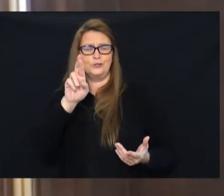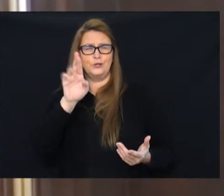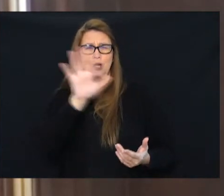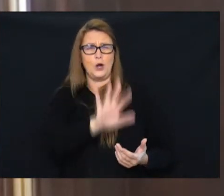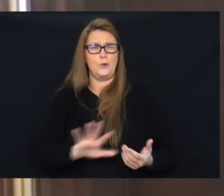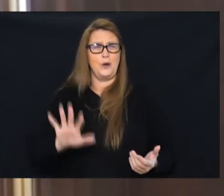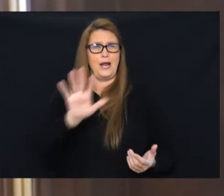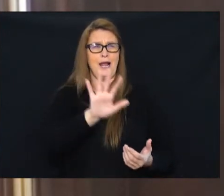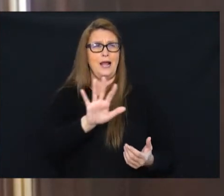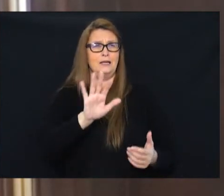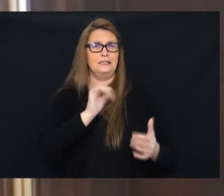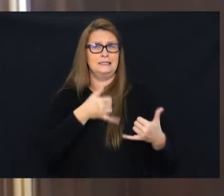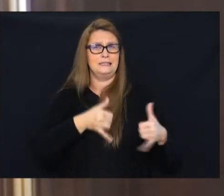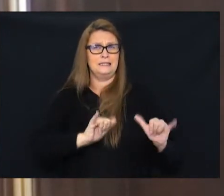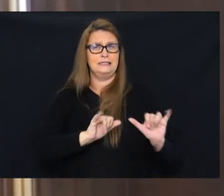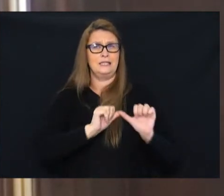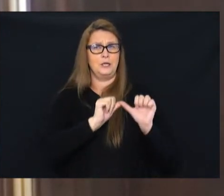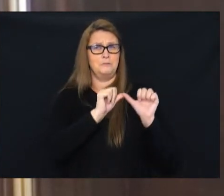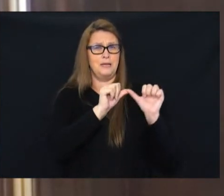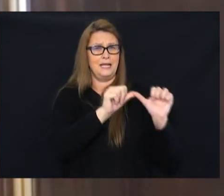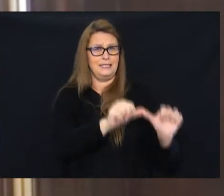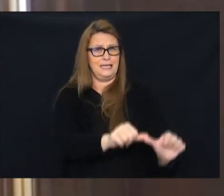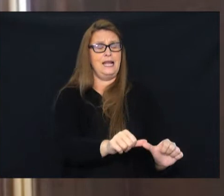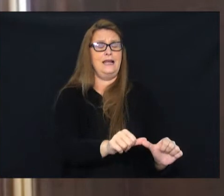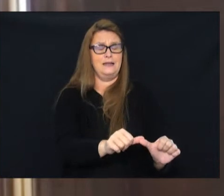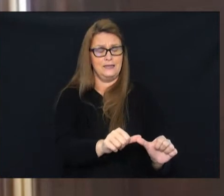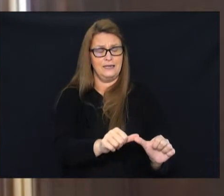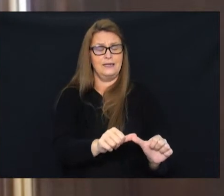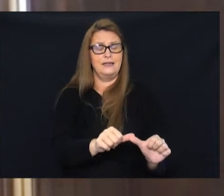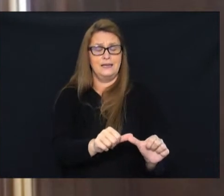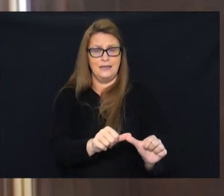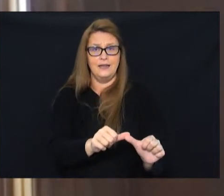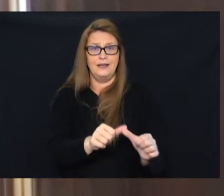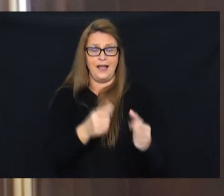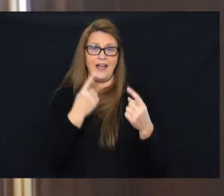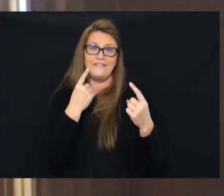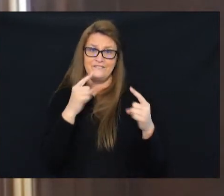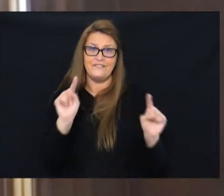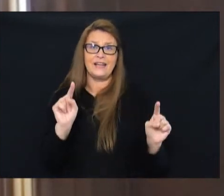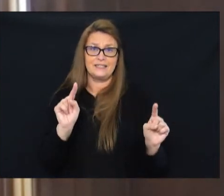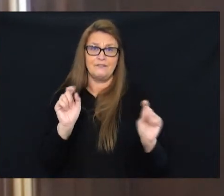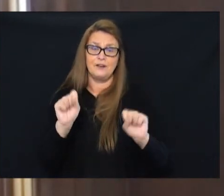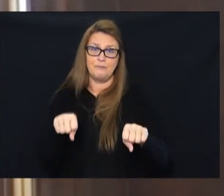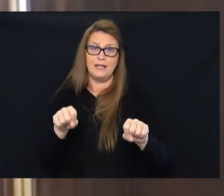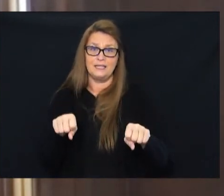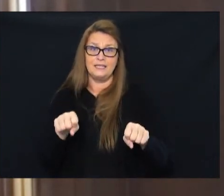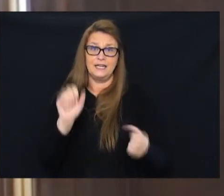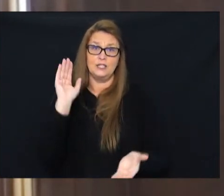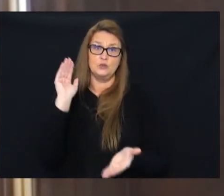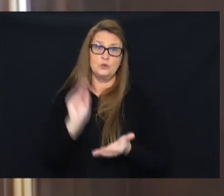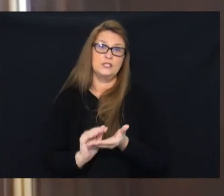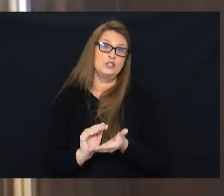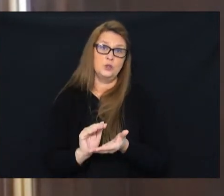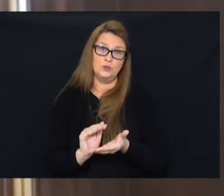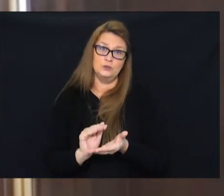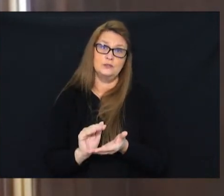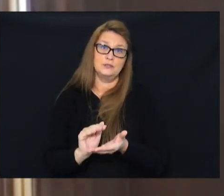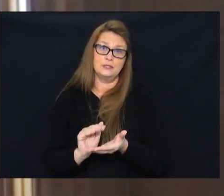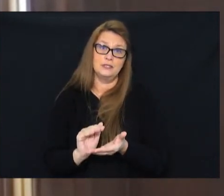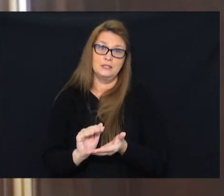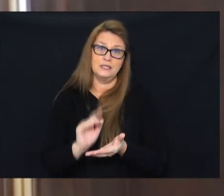these vaccines still maintain a very effective ability to reduce the most